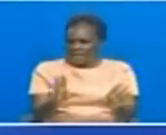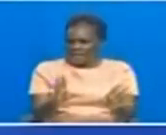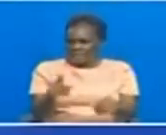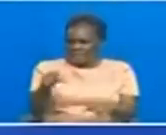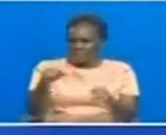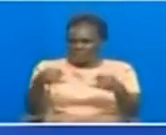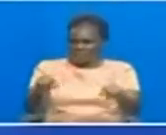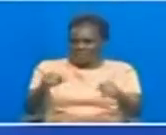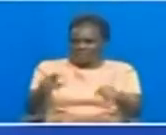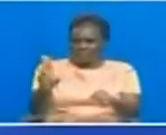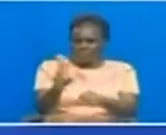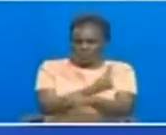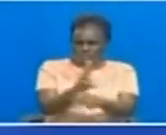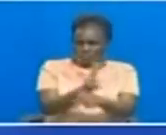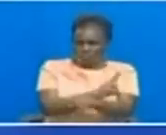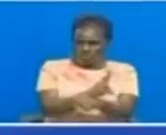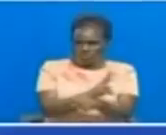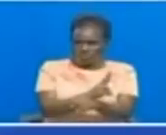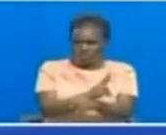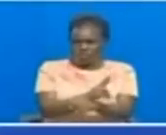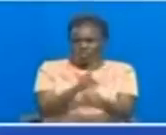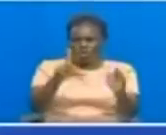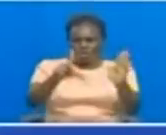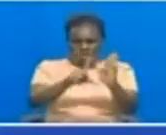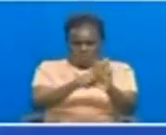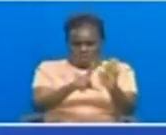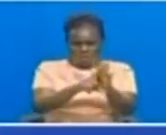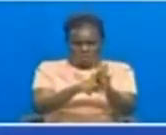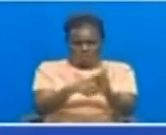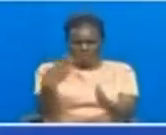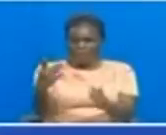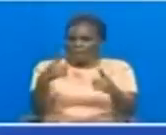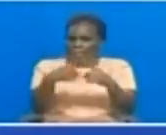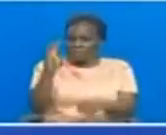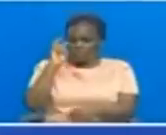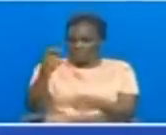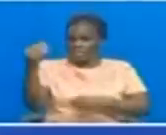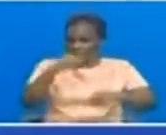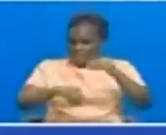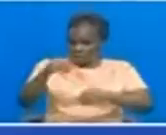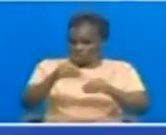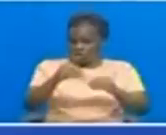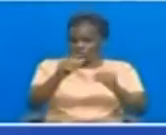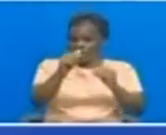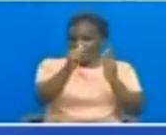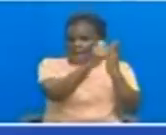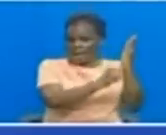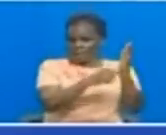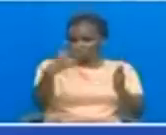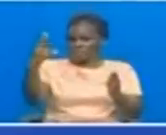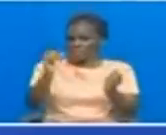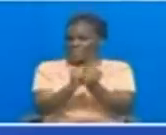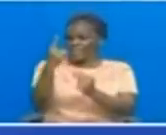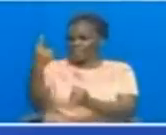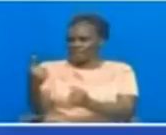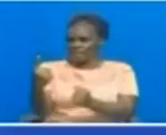trying to use the loophole in the law. Mm-hmm. That currently the law allows for manual balloting. Mm-hmm. But if you look at the Election Act of 2011, mm-hmm. it